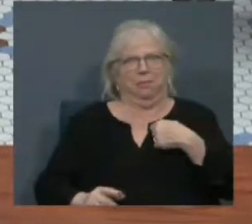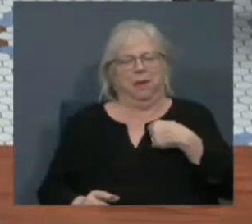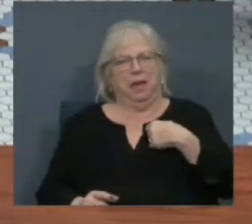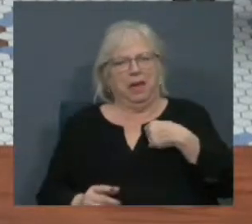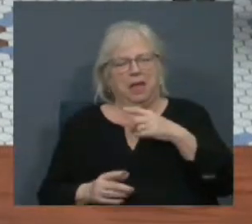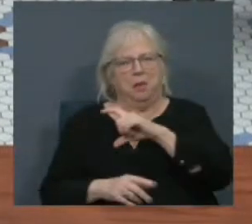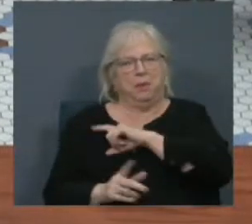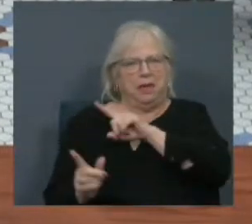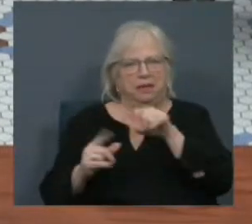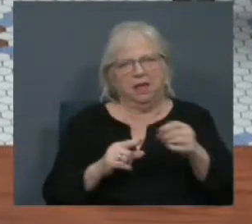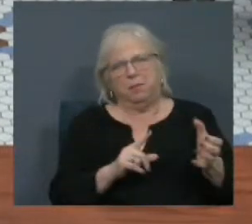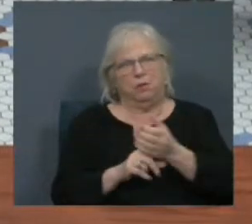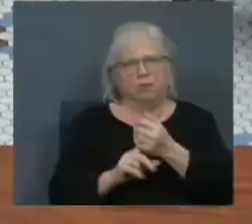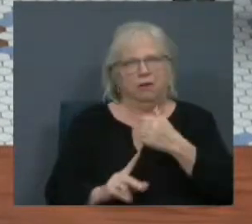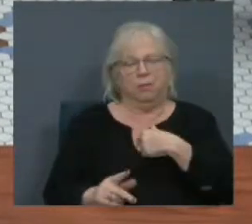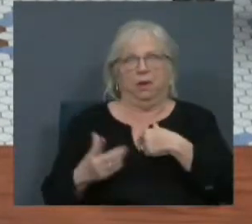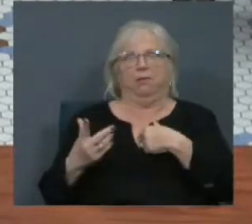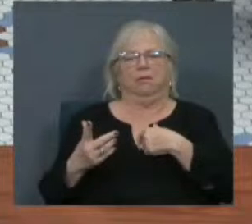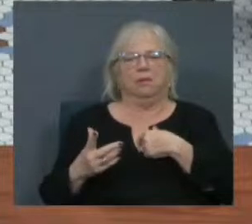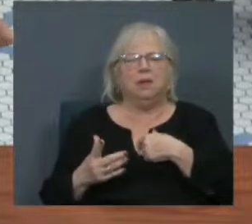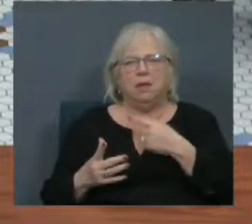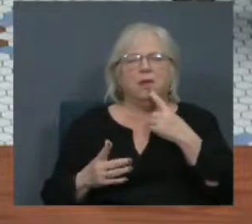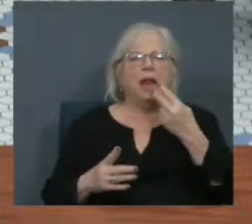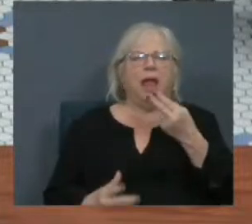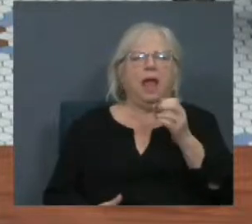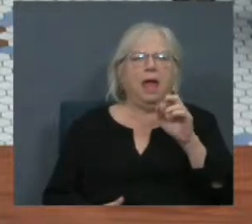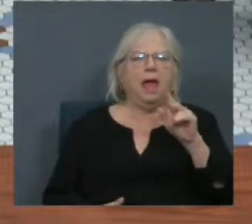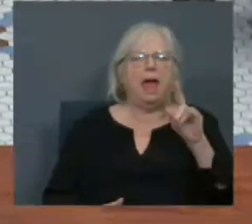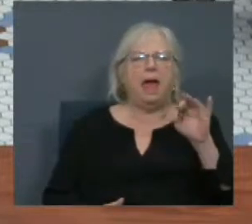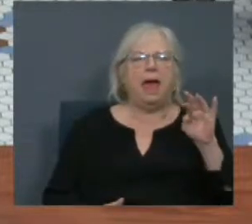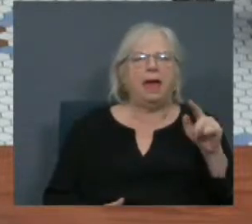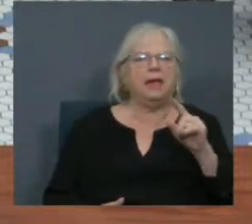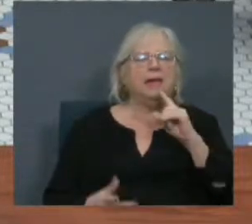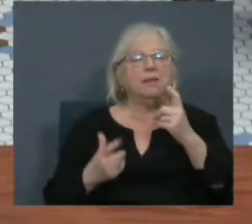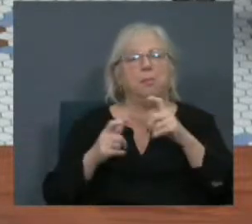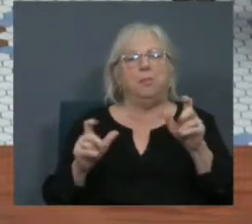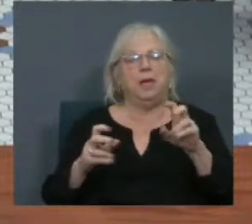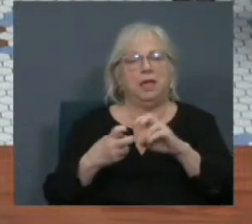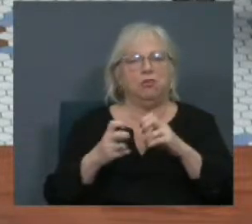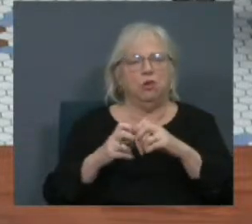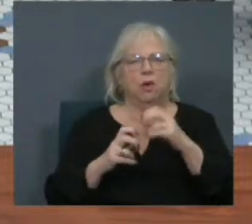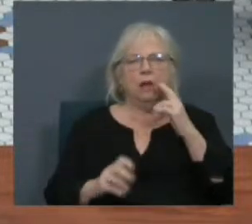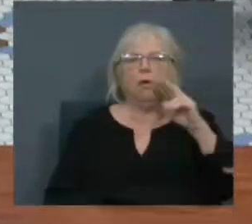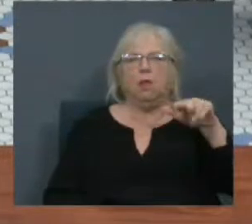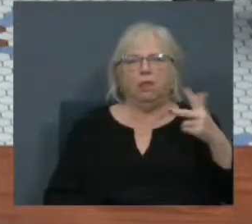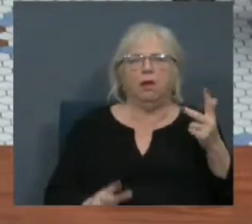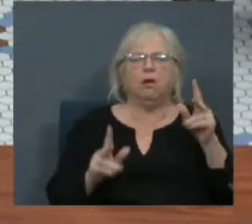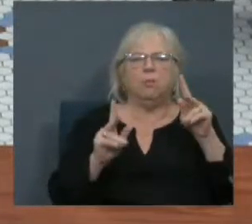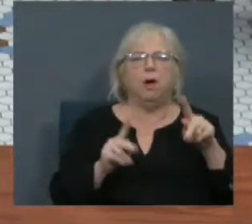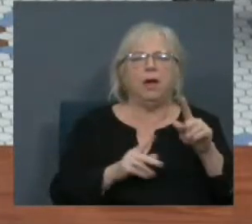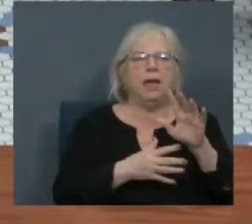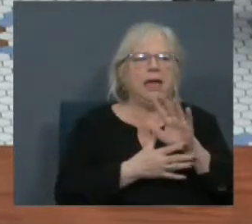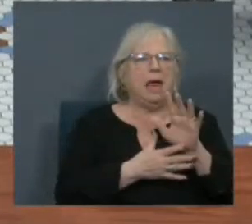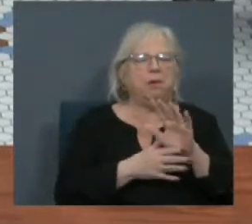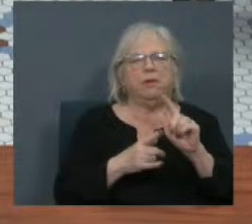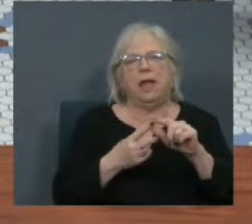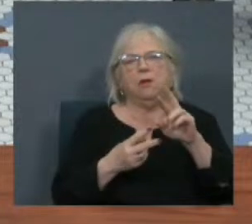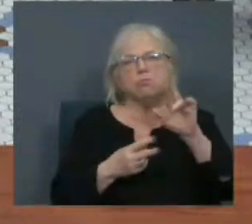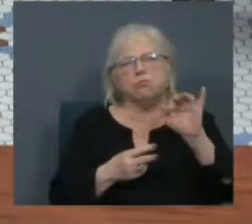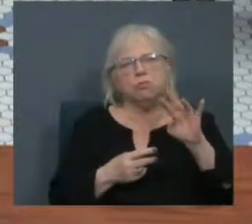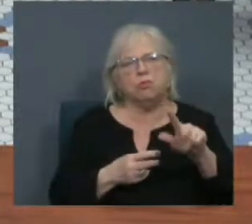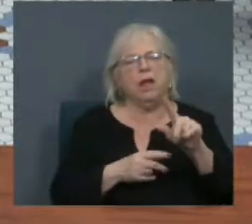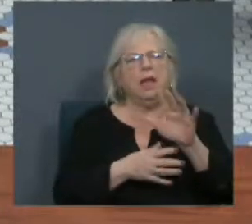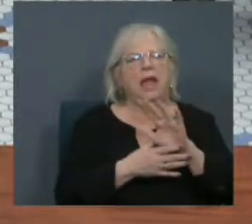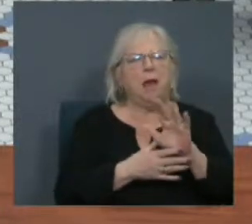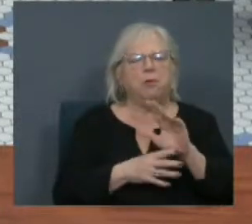Yeah. So again, hacking is a big issue too. I know third-party cameras such as Ring cameras and